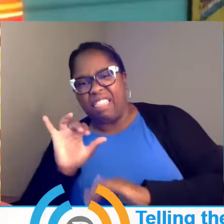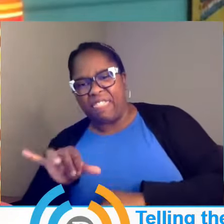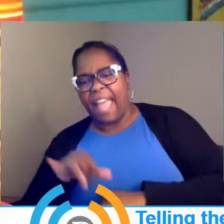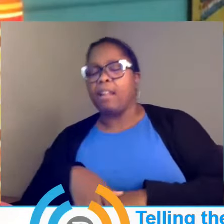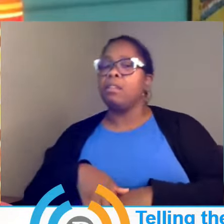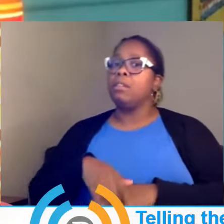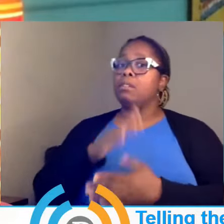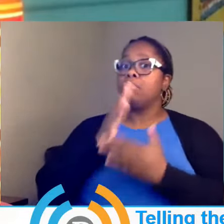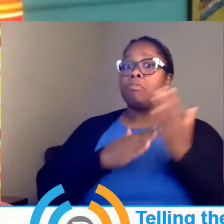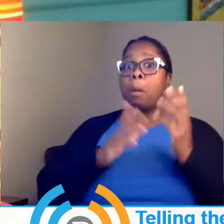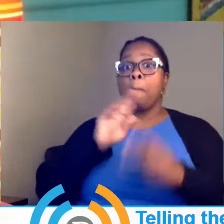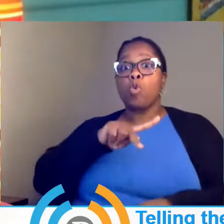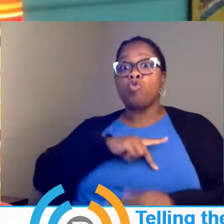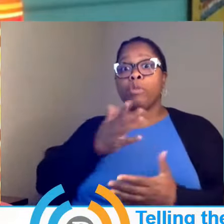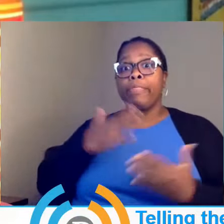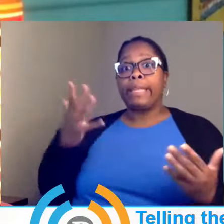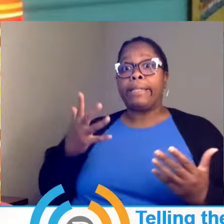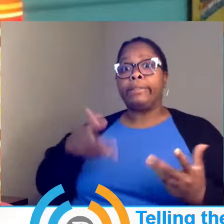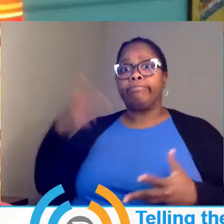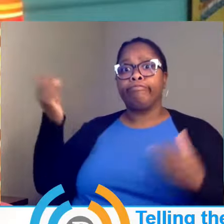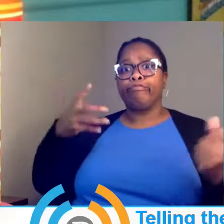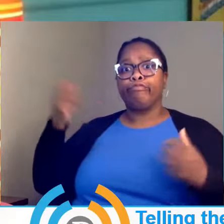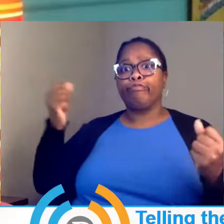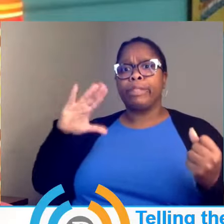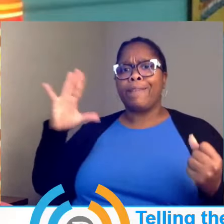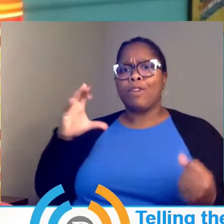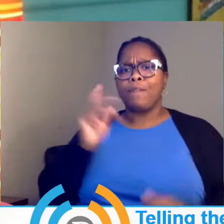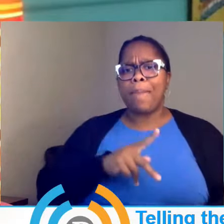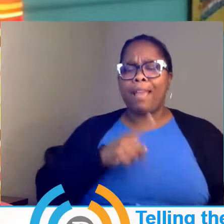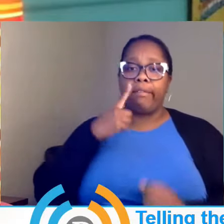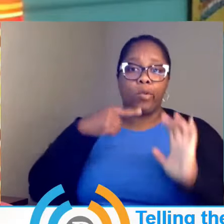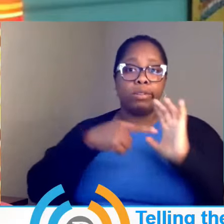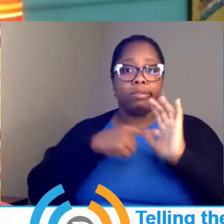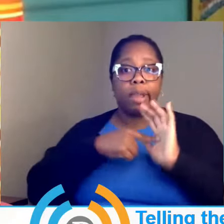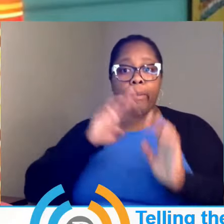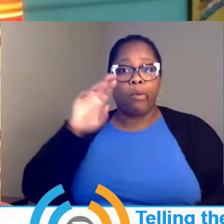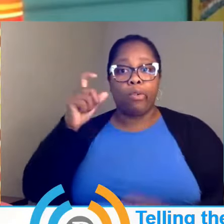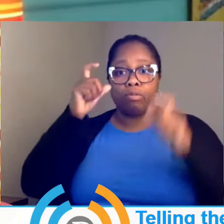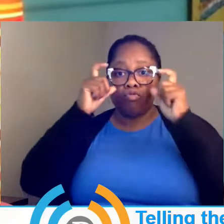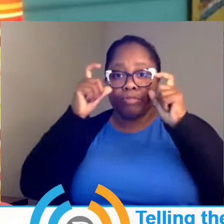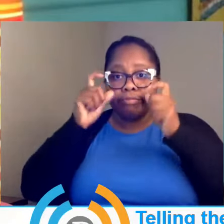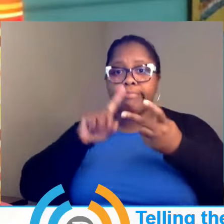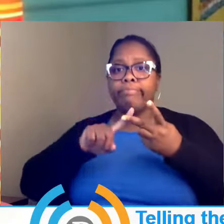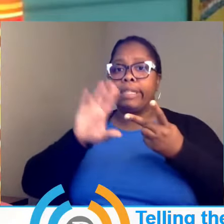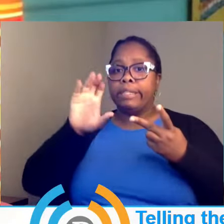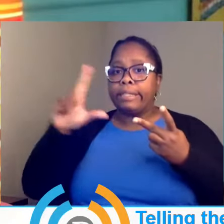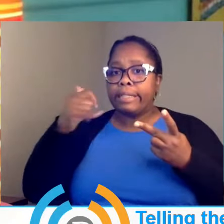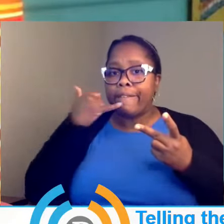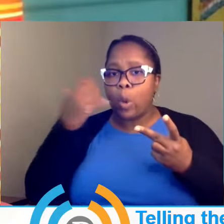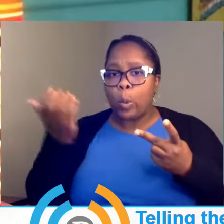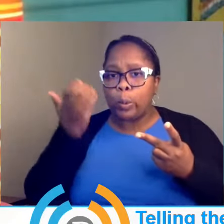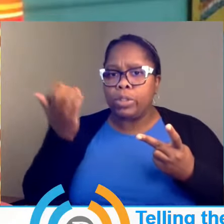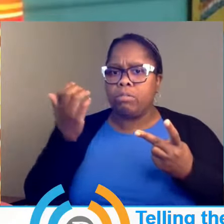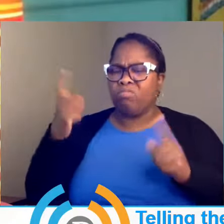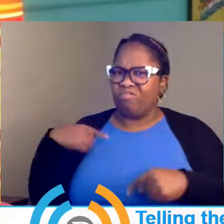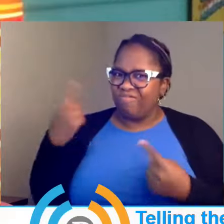weren't given their prescription eyeglasses back. A lot of people are still without their cell phones over these past 70 days. What's